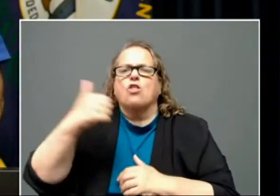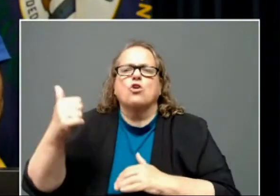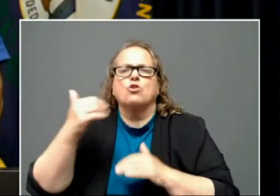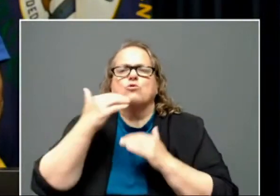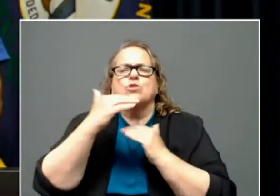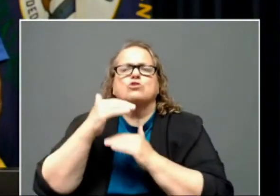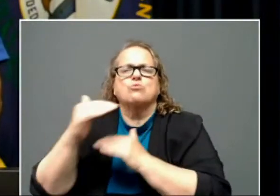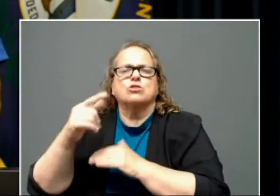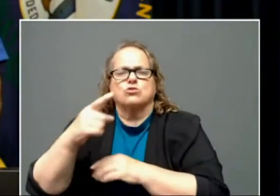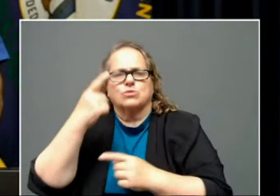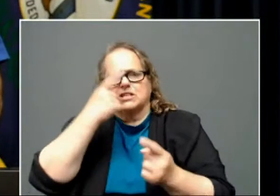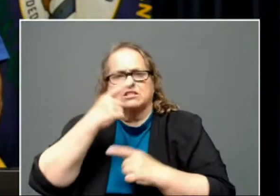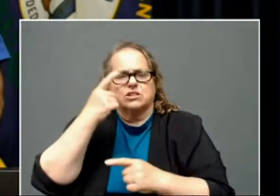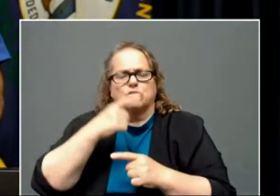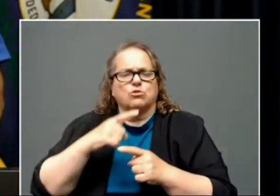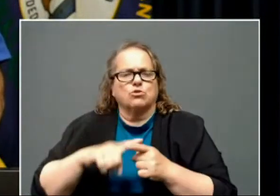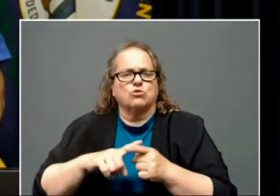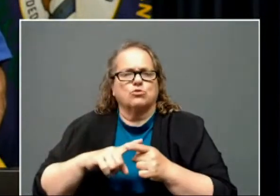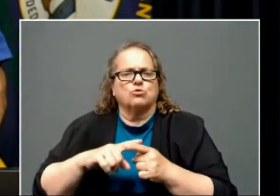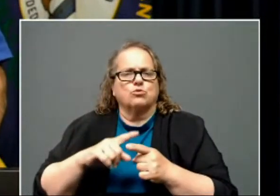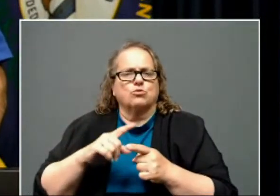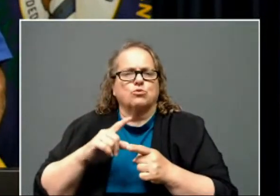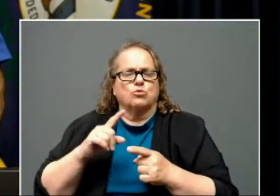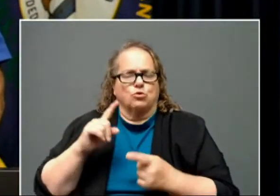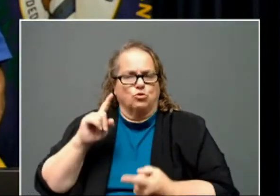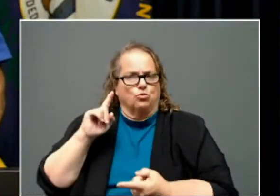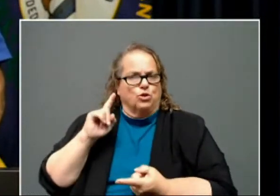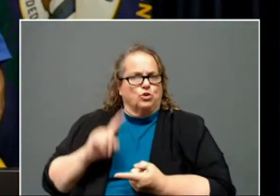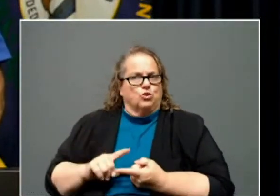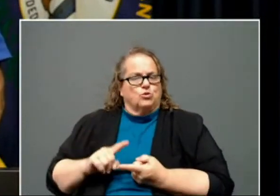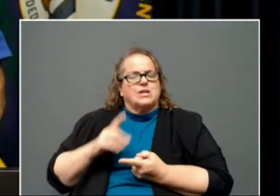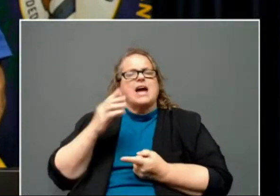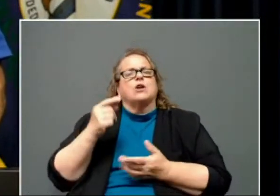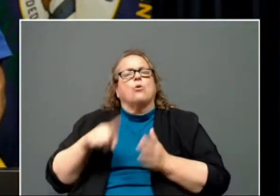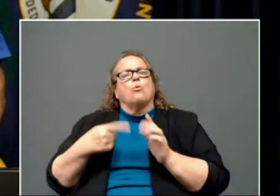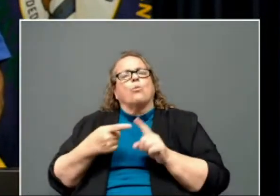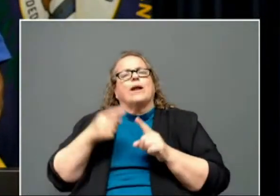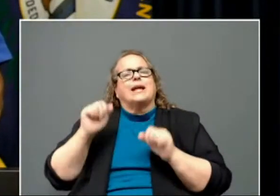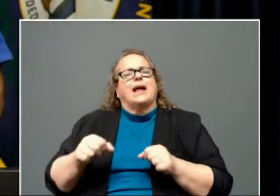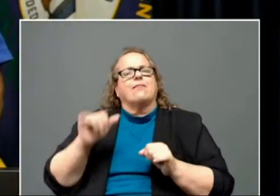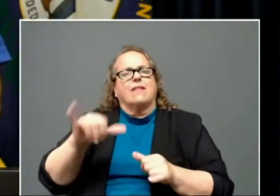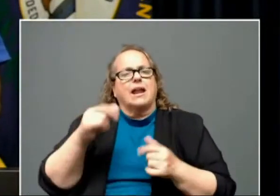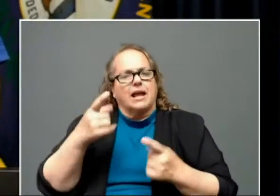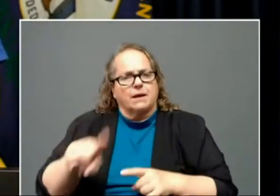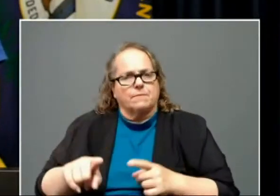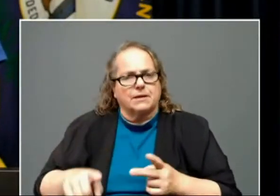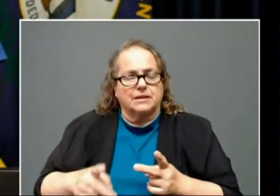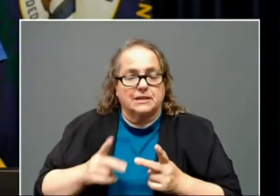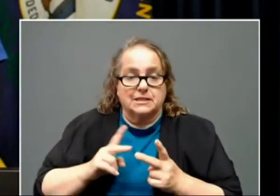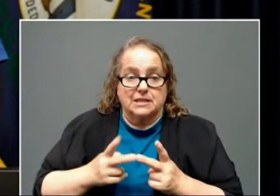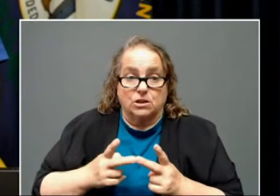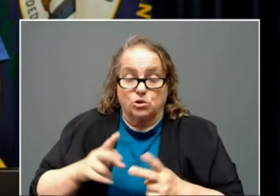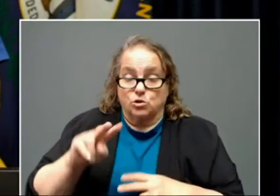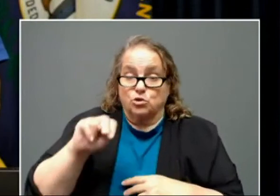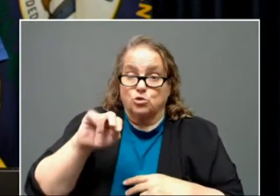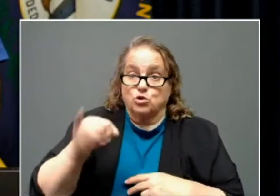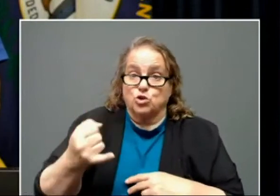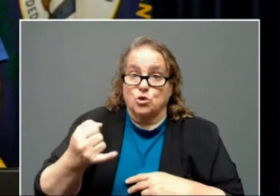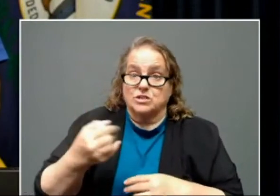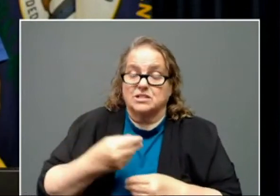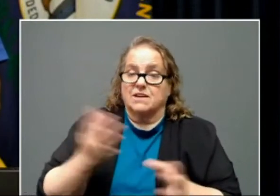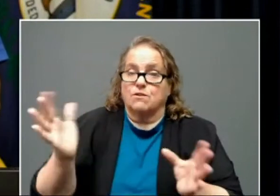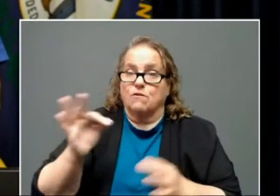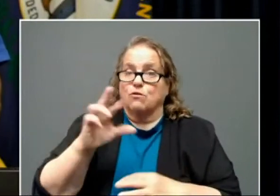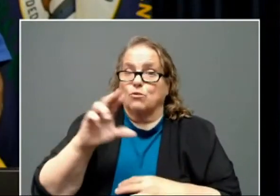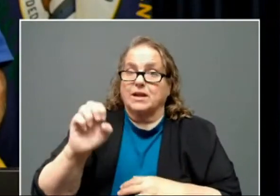considering relaxing, and when could that happen? Secondly, New Jersey is giving out free beer with